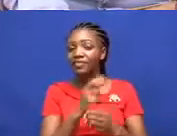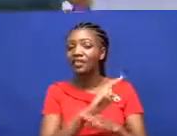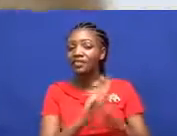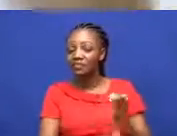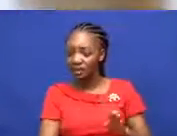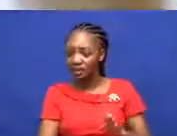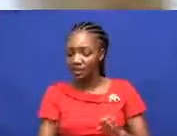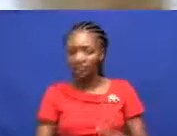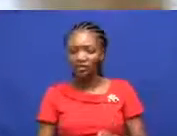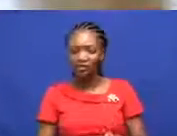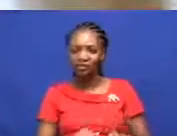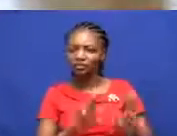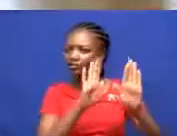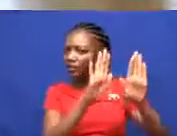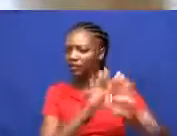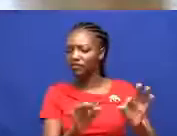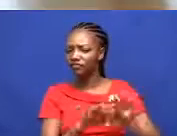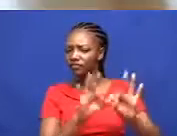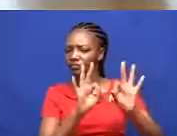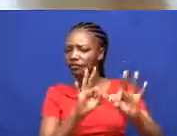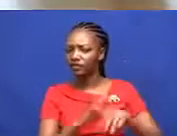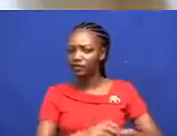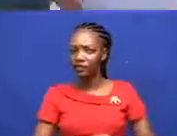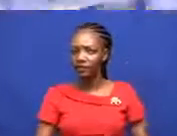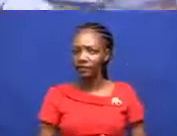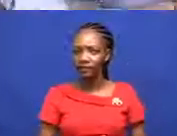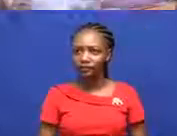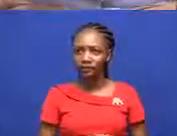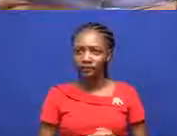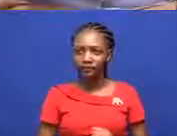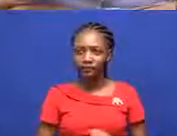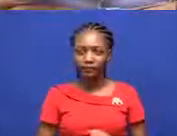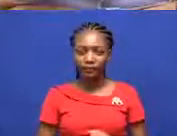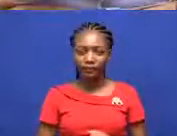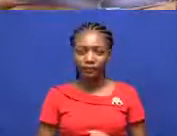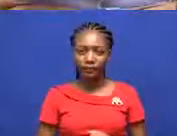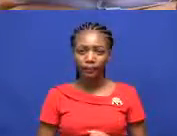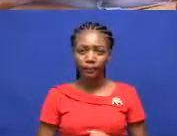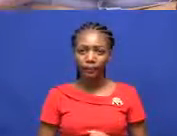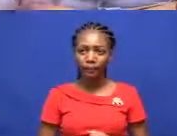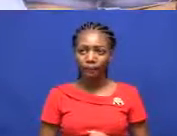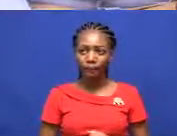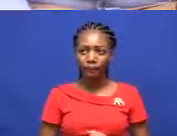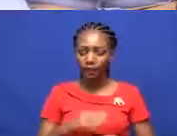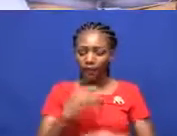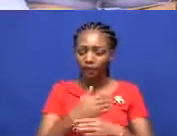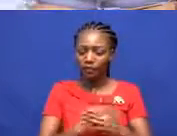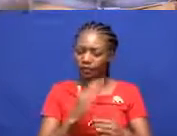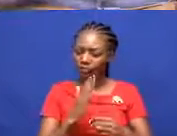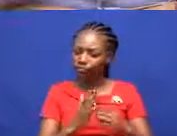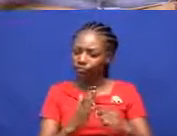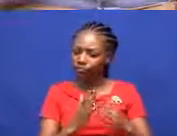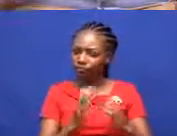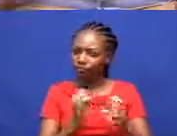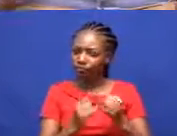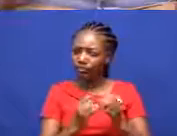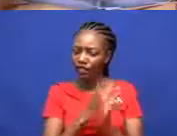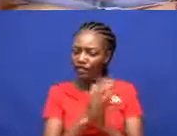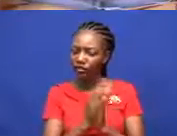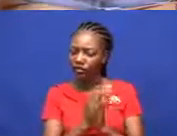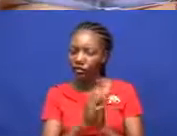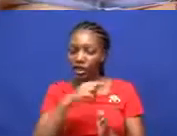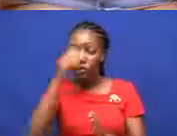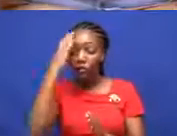legs. Wow, yes. I mean, it blew my mind. Just before we can conclude on this story, we often see even